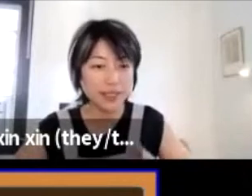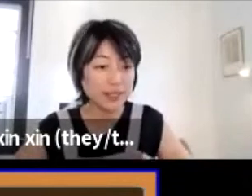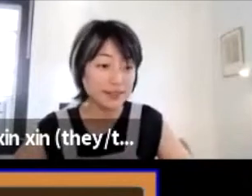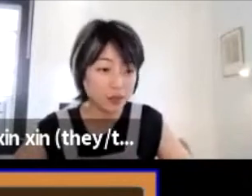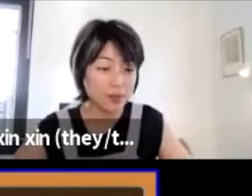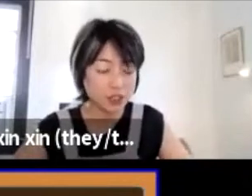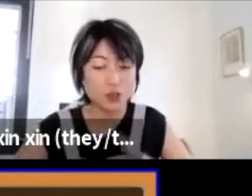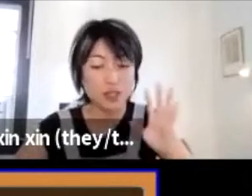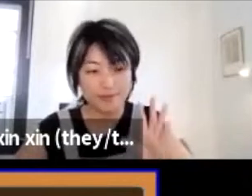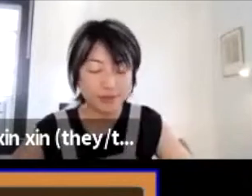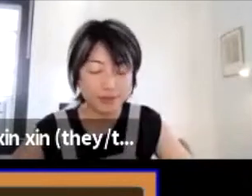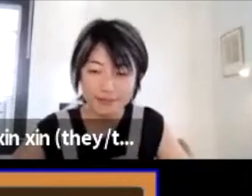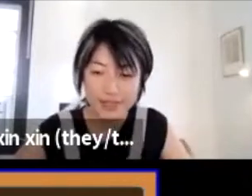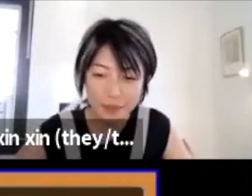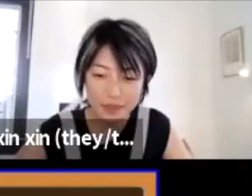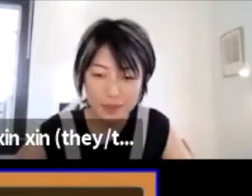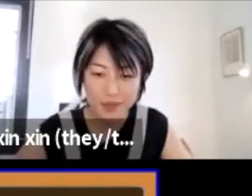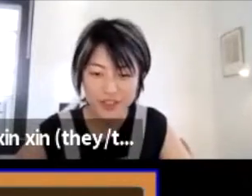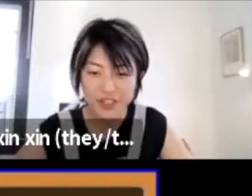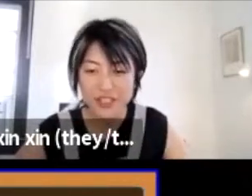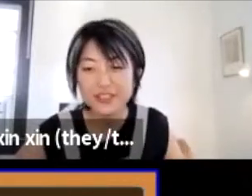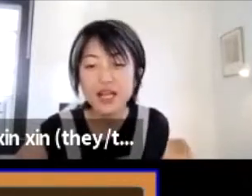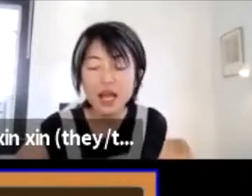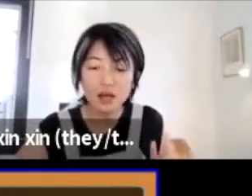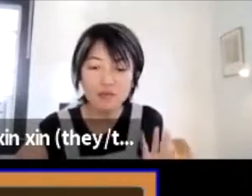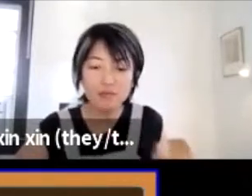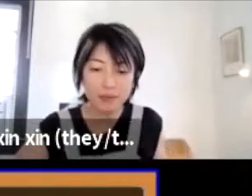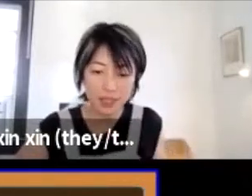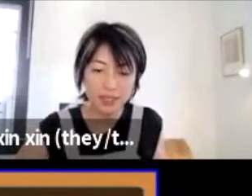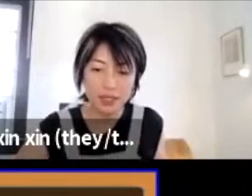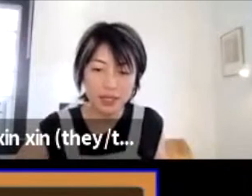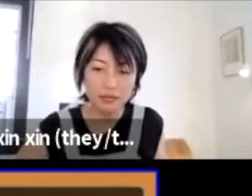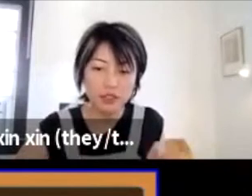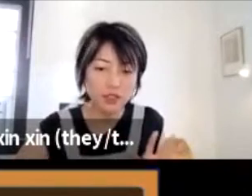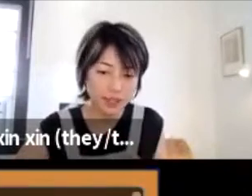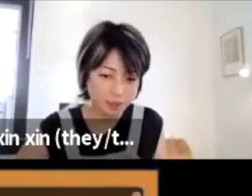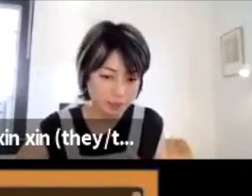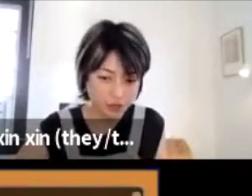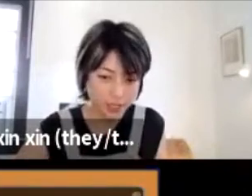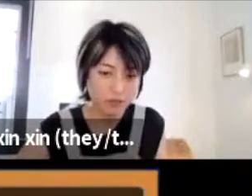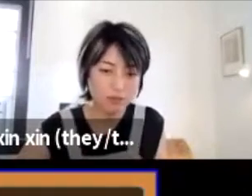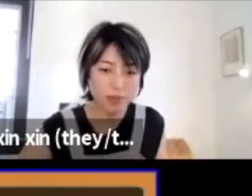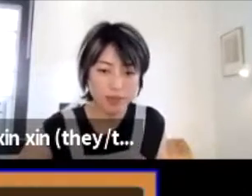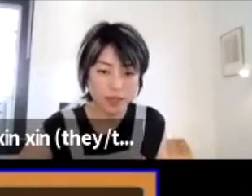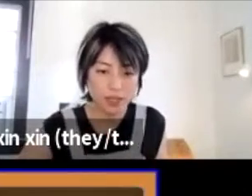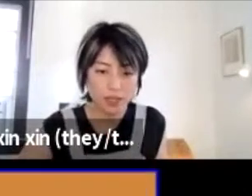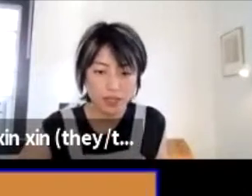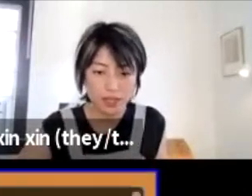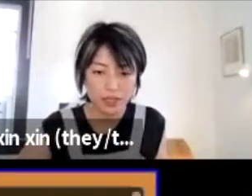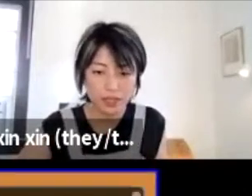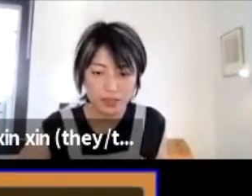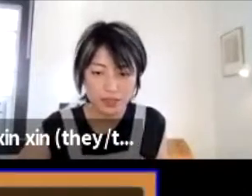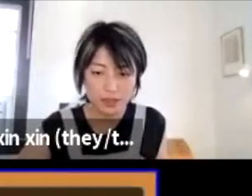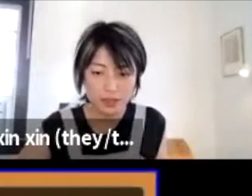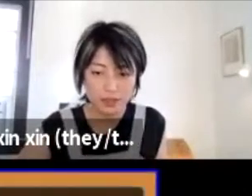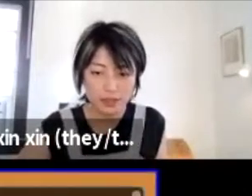you cannot delete your message, which is some imperfection here. But I'm going to delete my message right now,